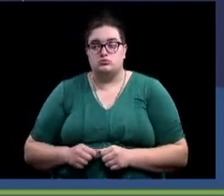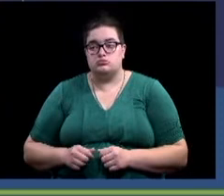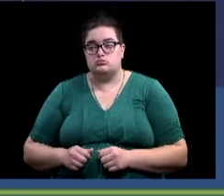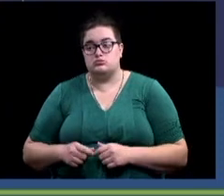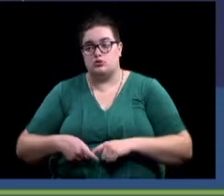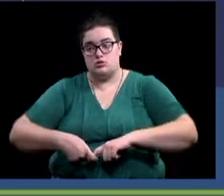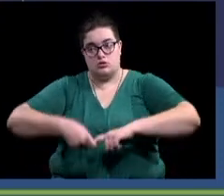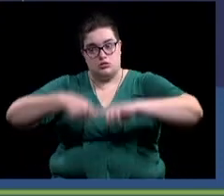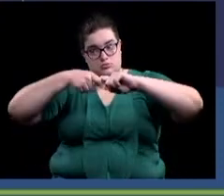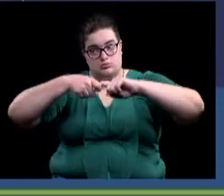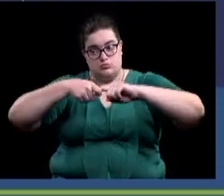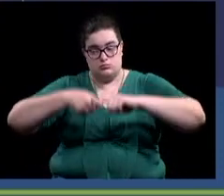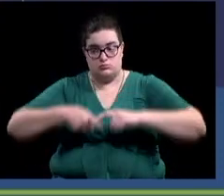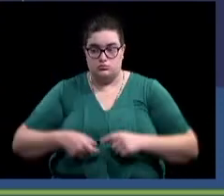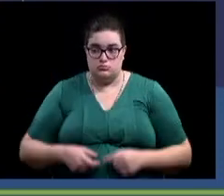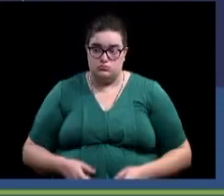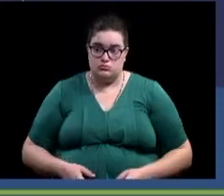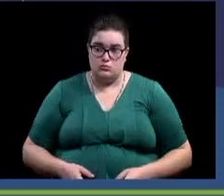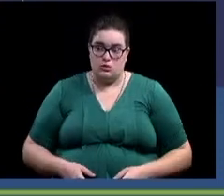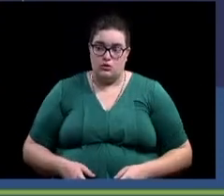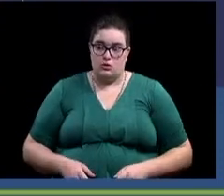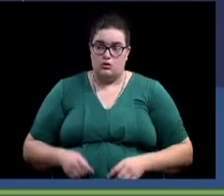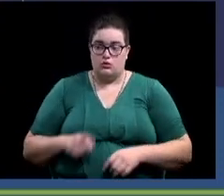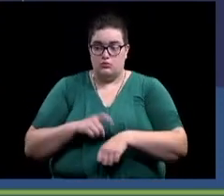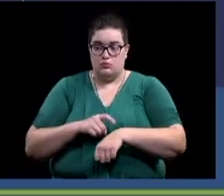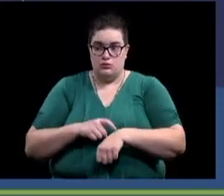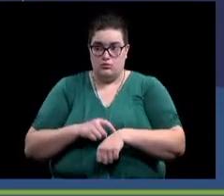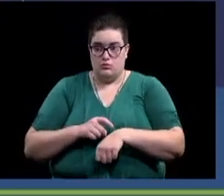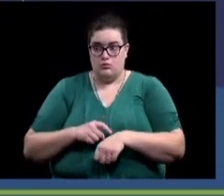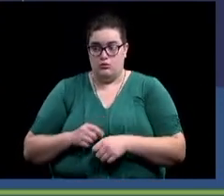employees resigned during the investigation.